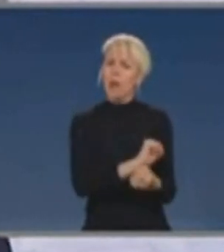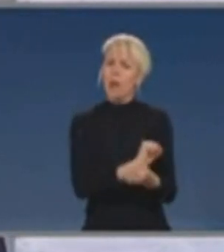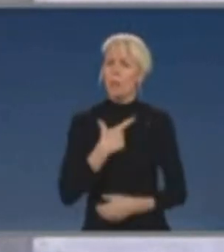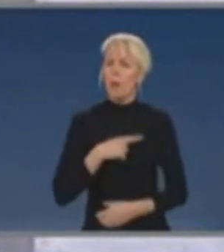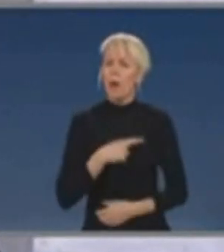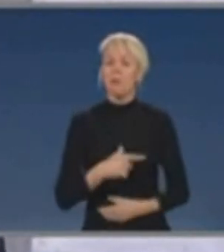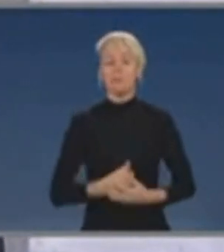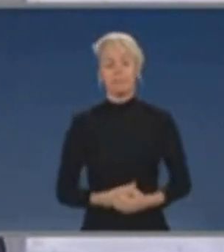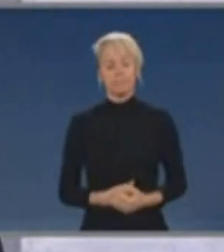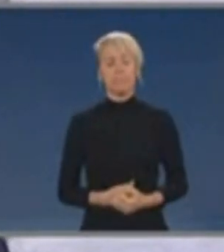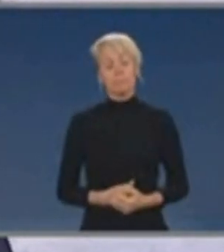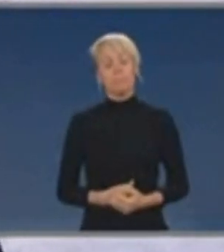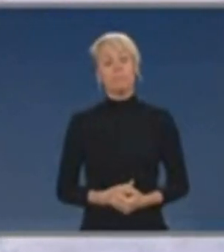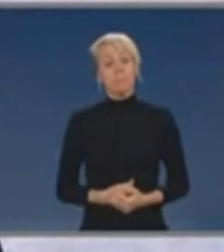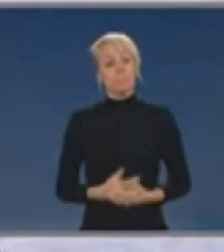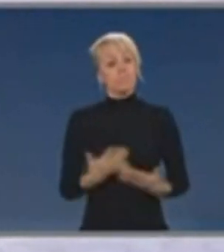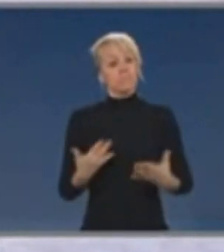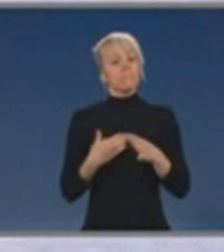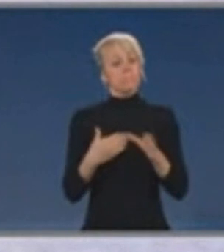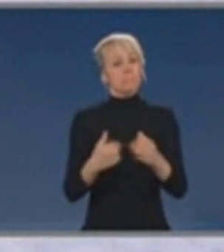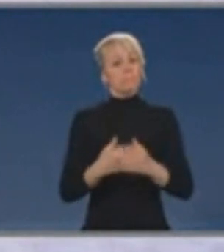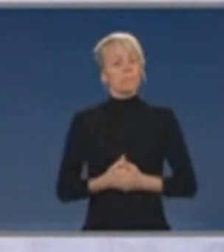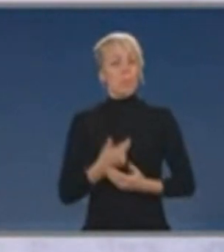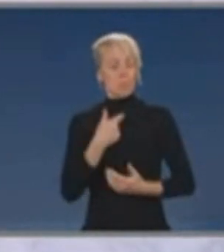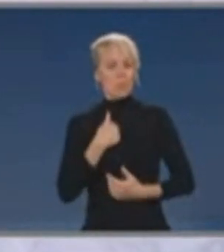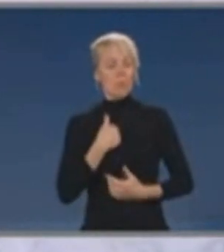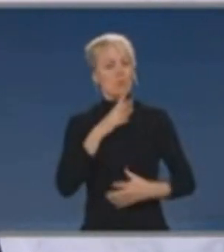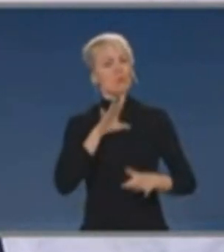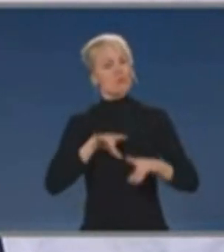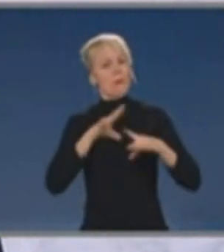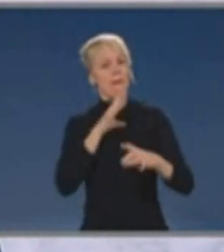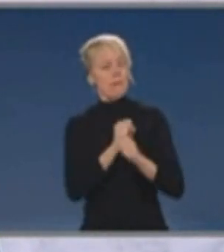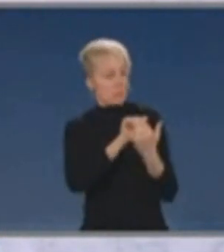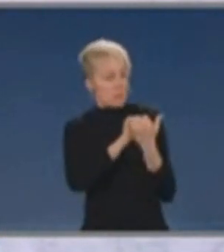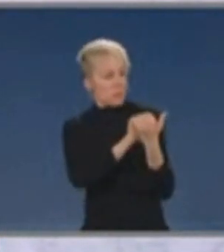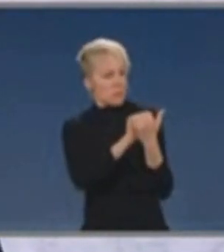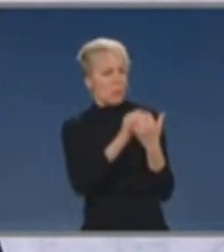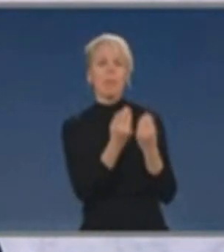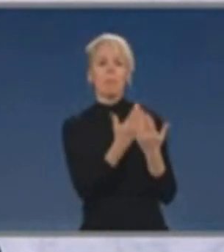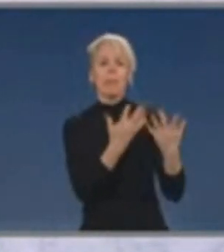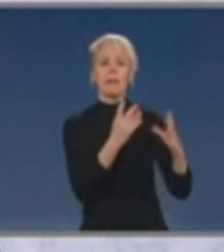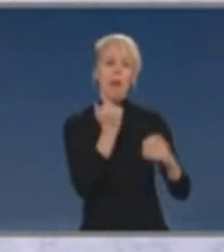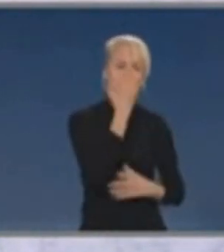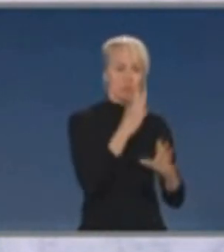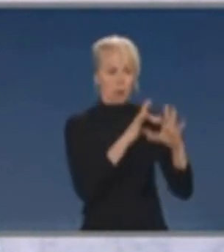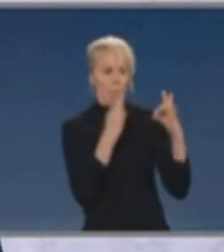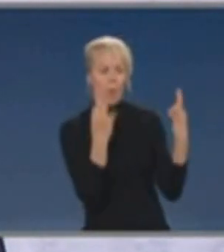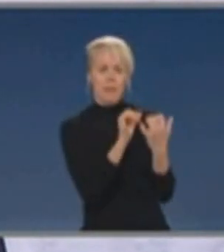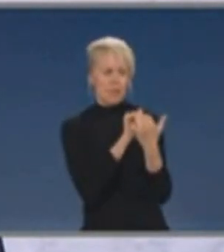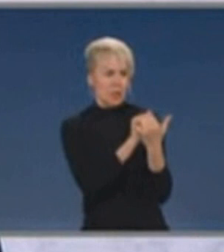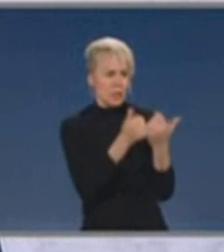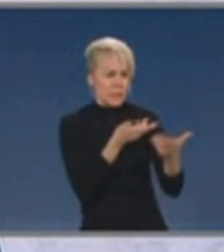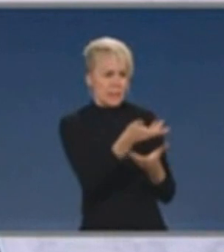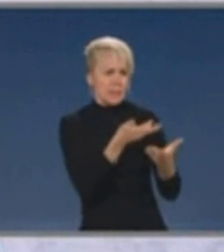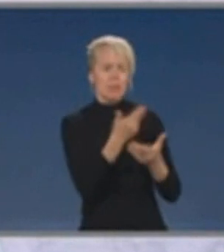focused on delivering. And that's why we've gone through the reforms of that process as we've engaged with Indigenous peak groups. I mean, in Australia, we